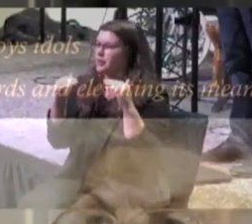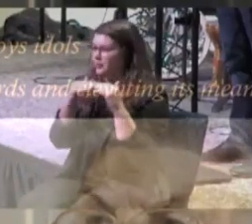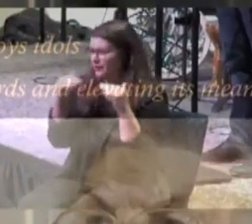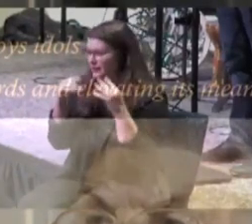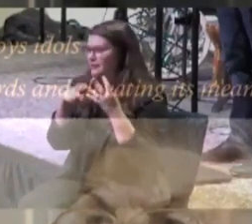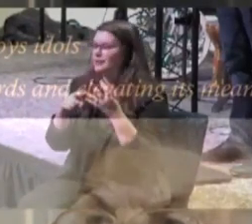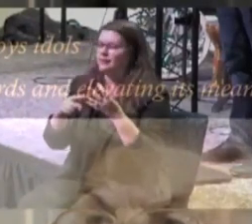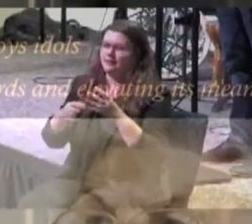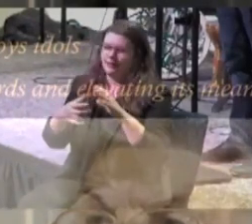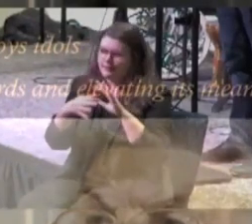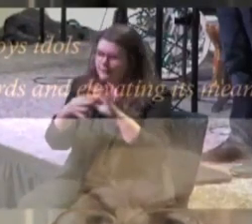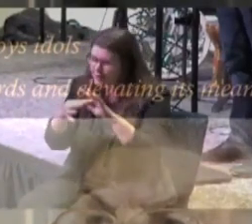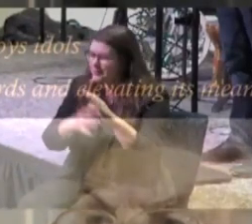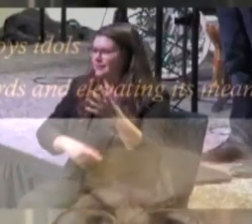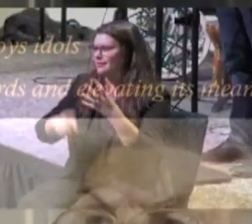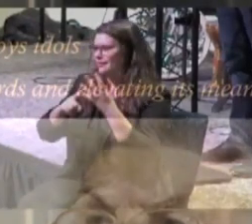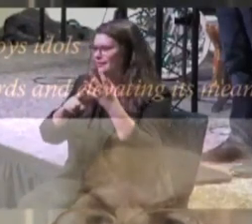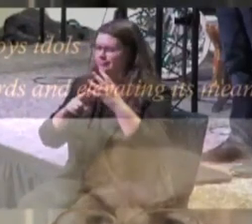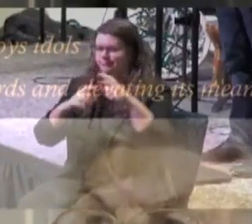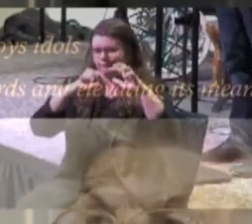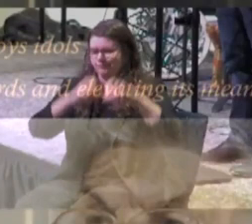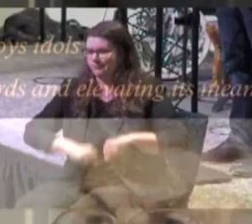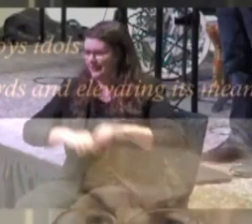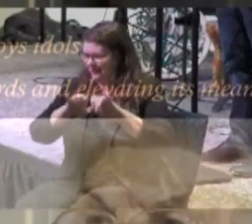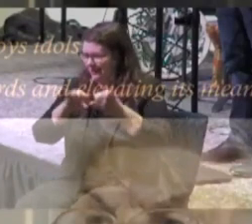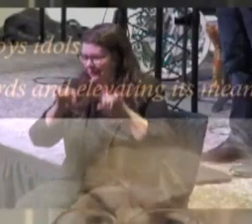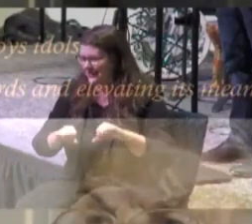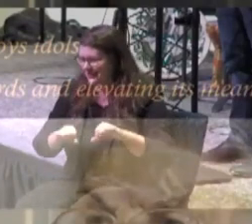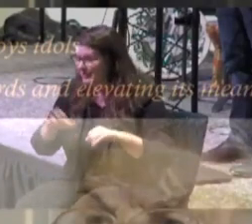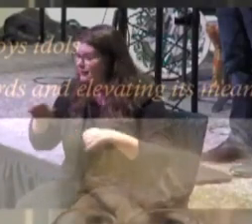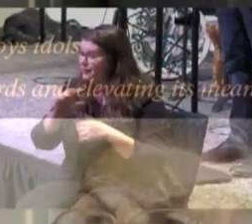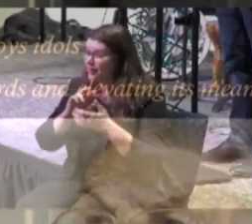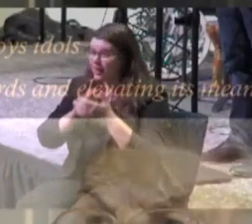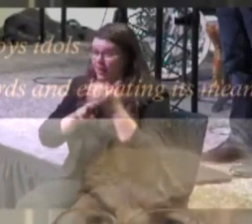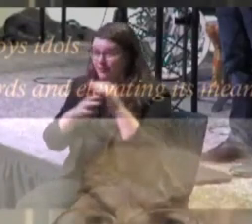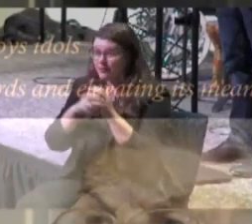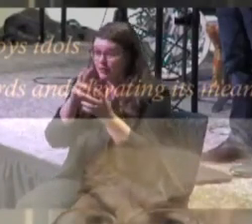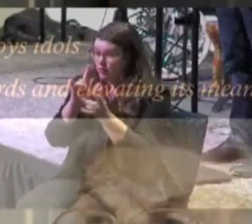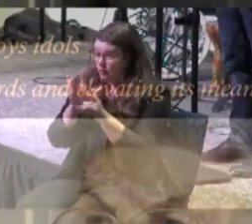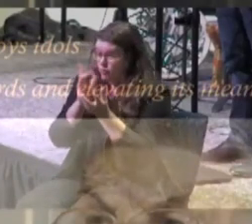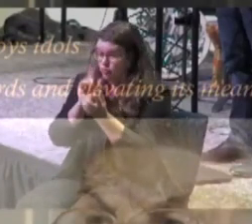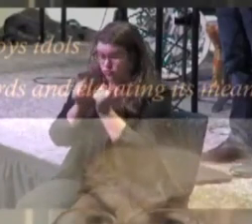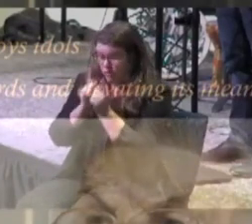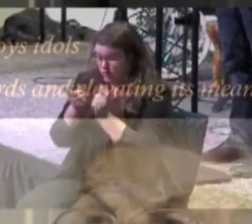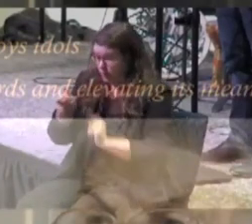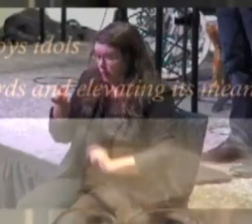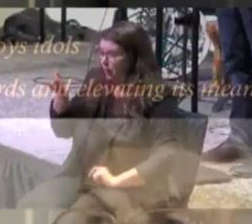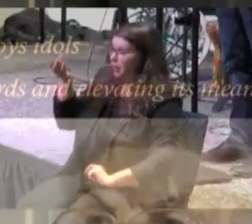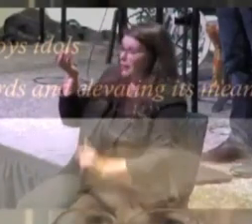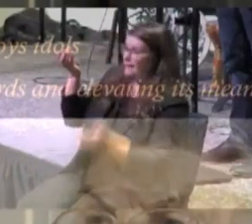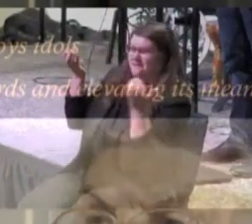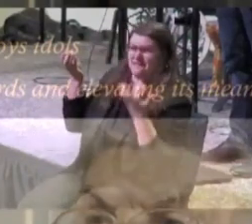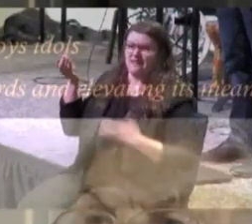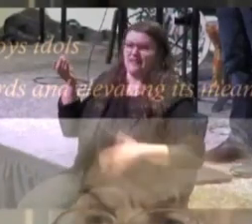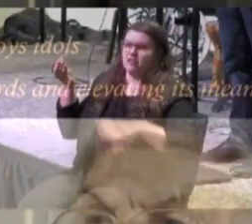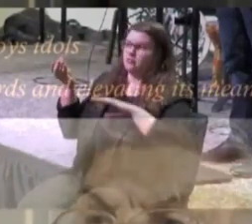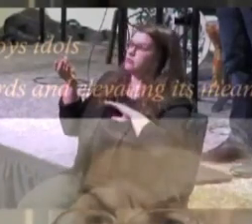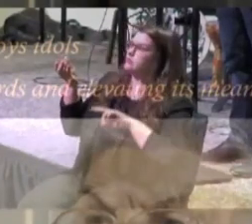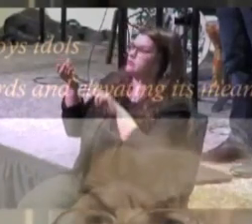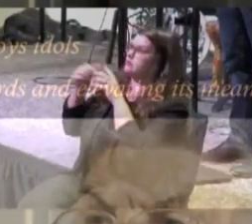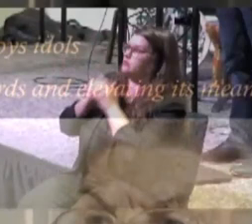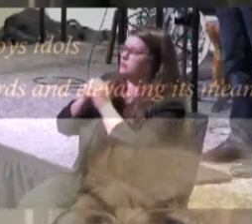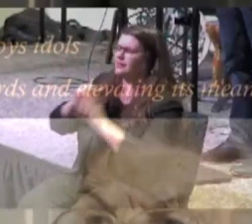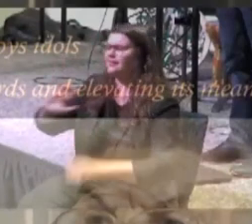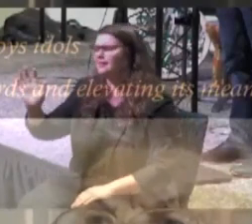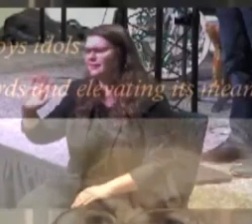not to be contemplated, objectified, and fossilized, but enjoyed, experienced, and lived out. If